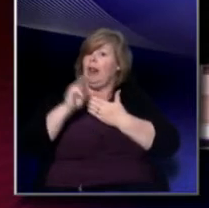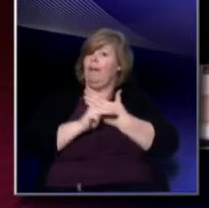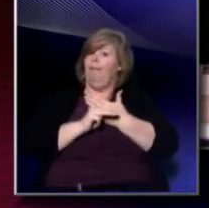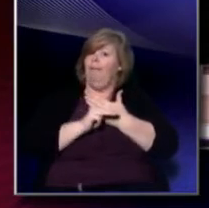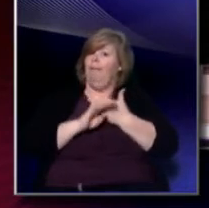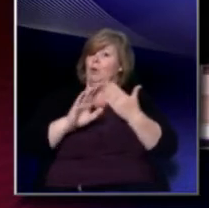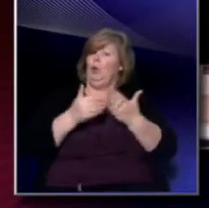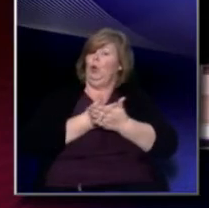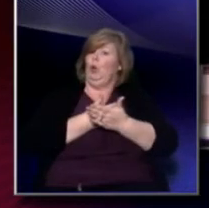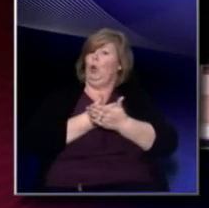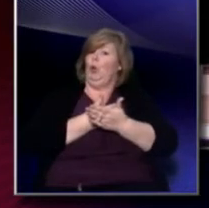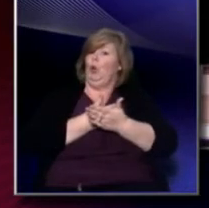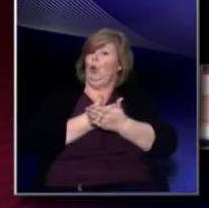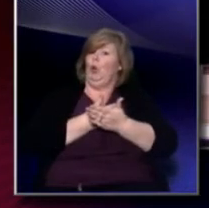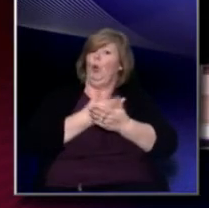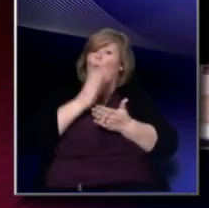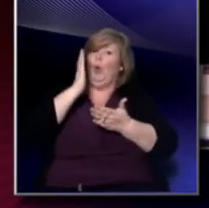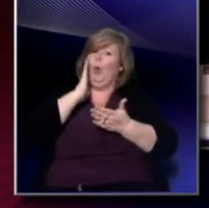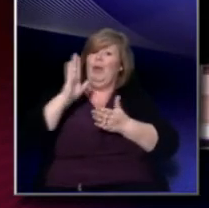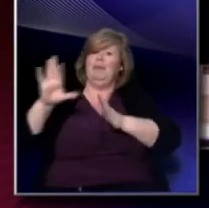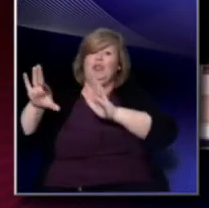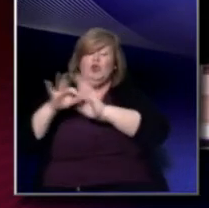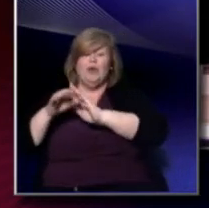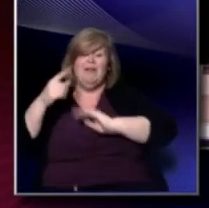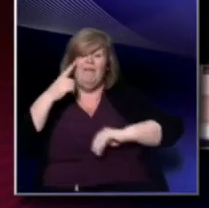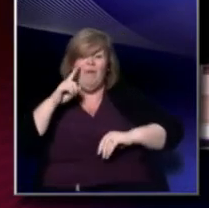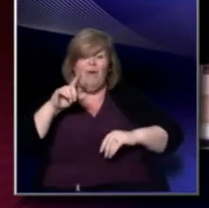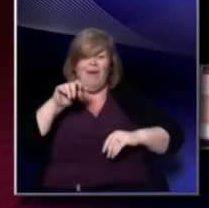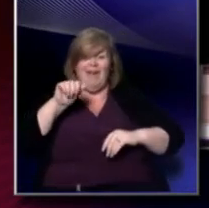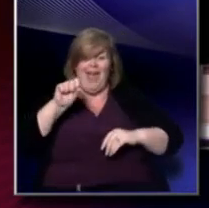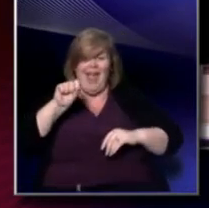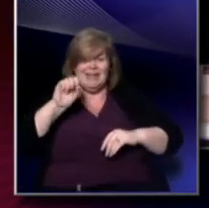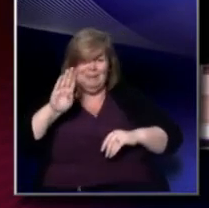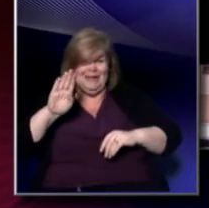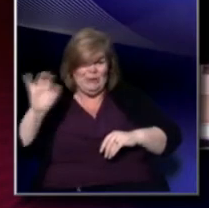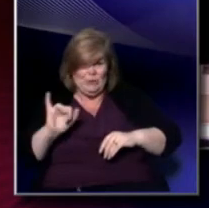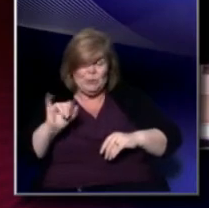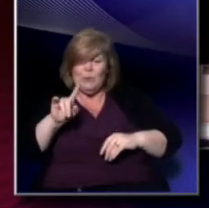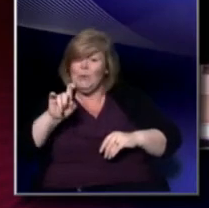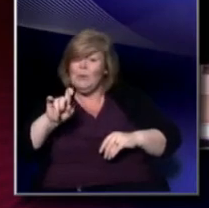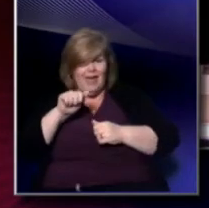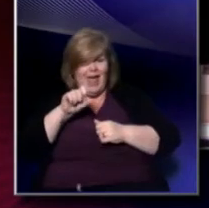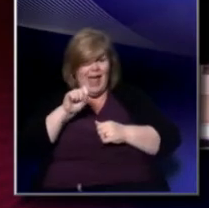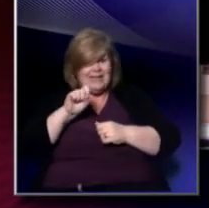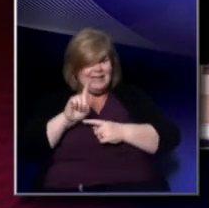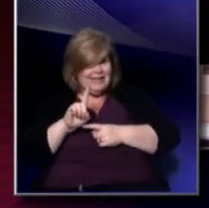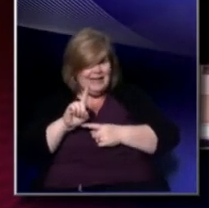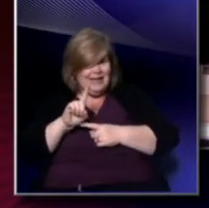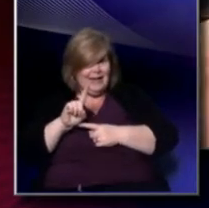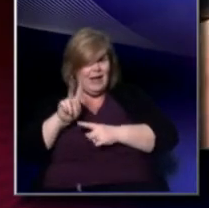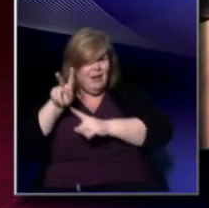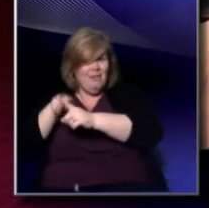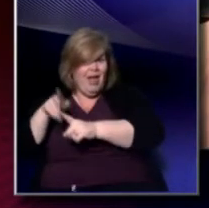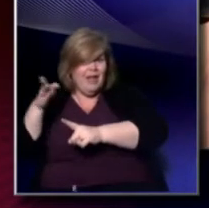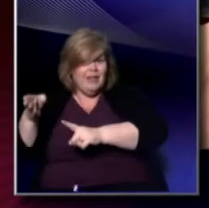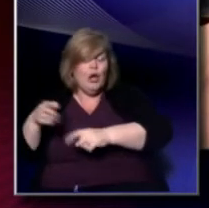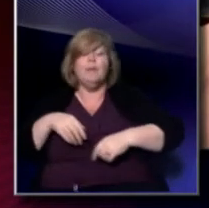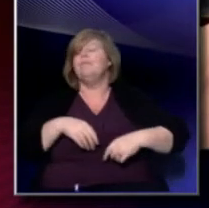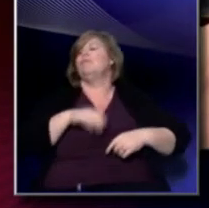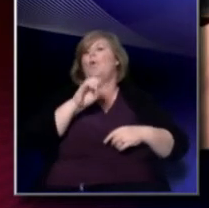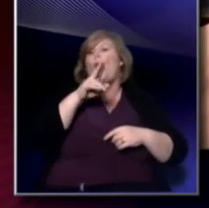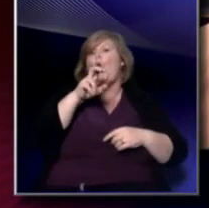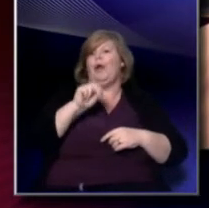curriculum be chosen for ASB as well? I mean, in other words, is the way that we're going to address correct. So, I mean, all of our